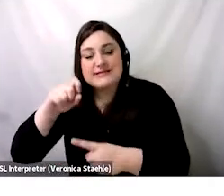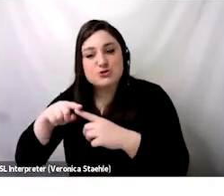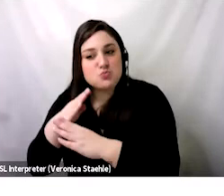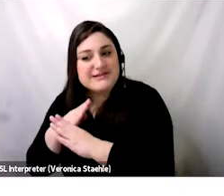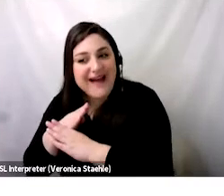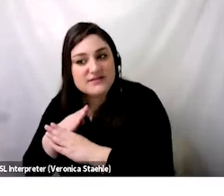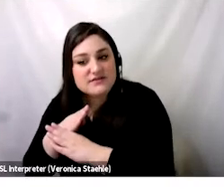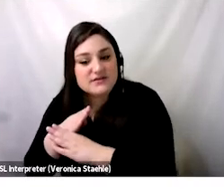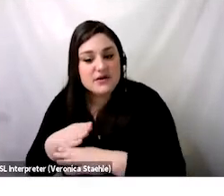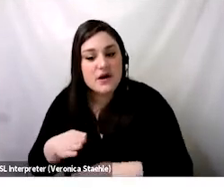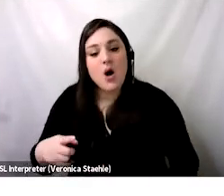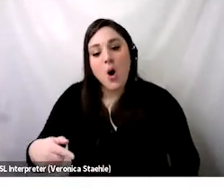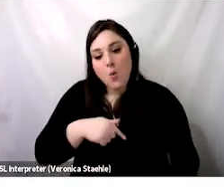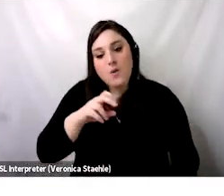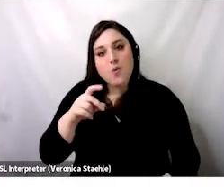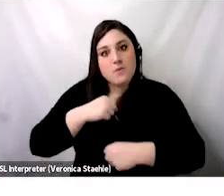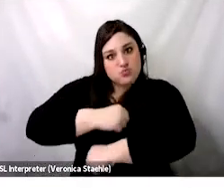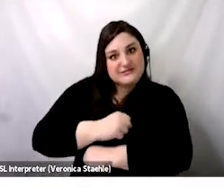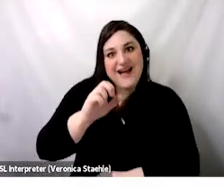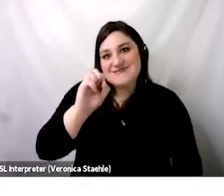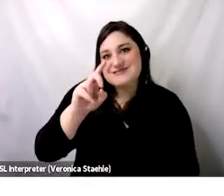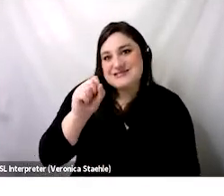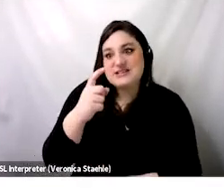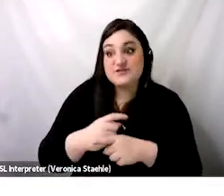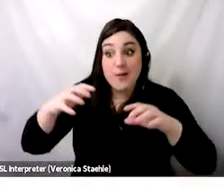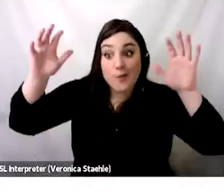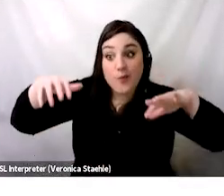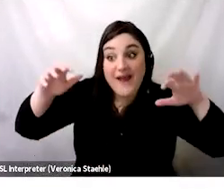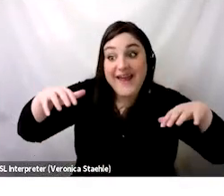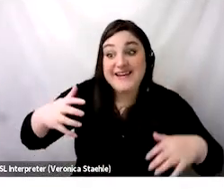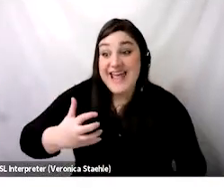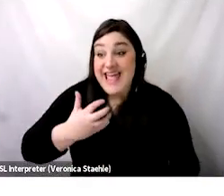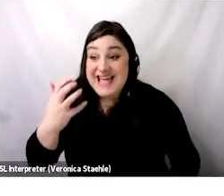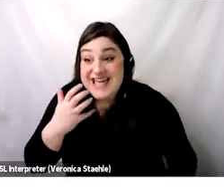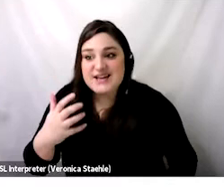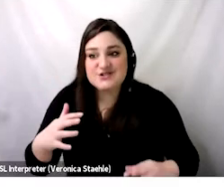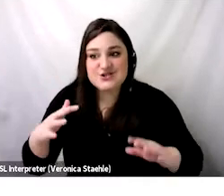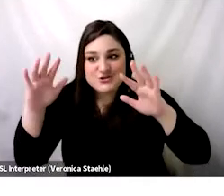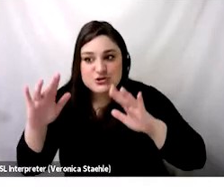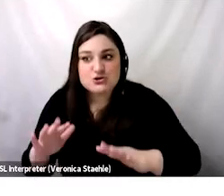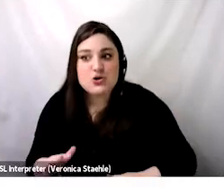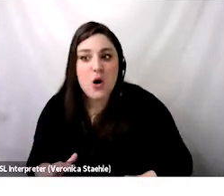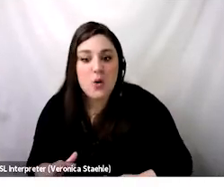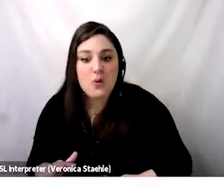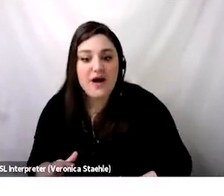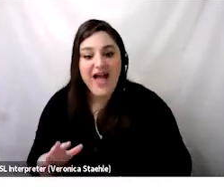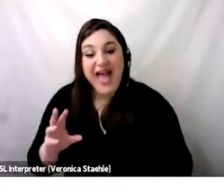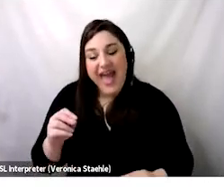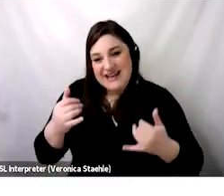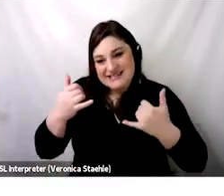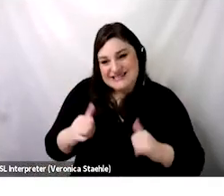the elements of heat, rain, and eventually snow. Yet it would be these seeds sown on